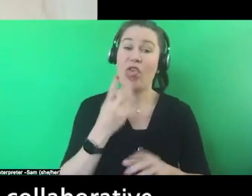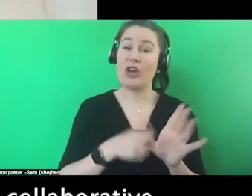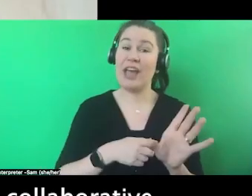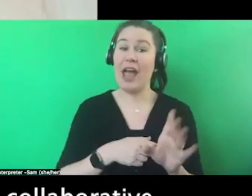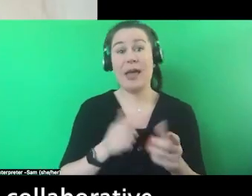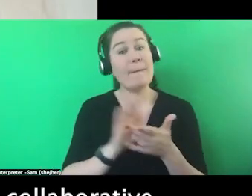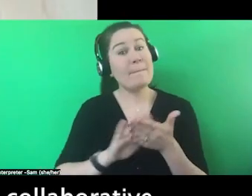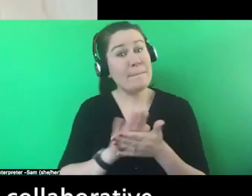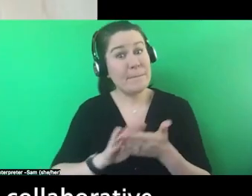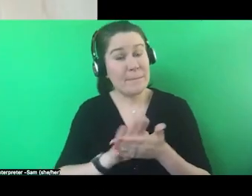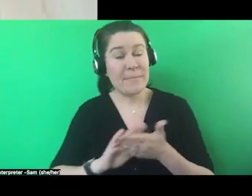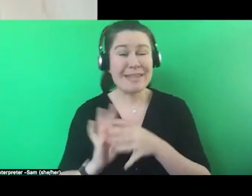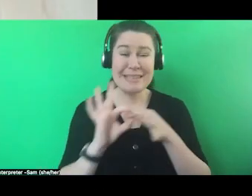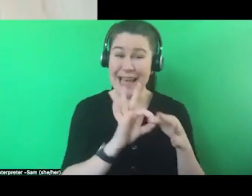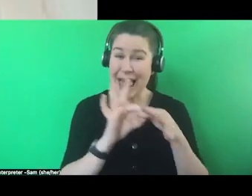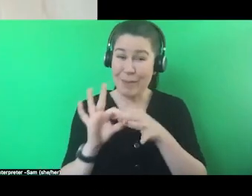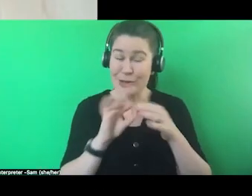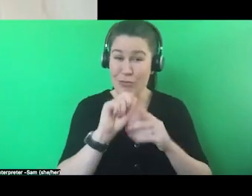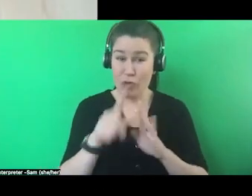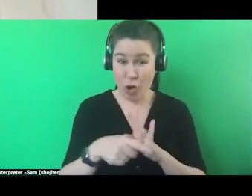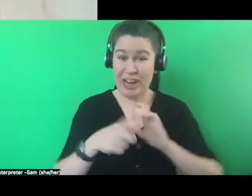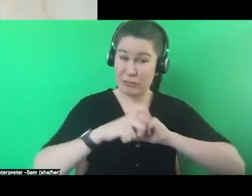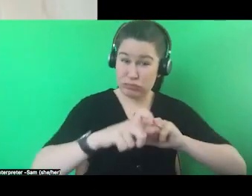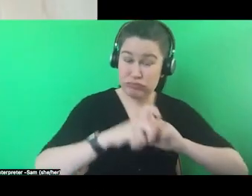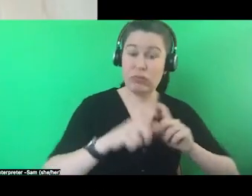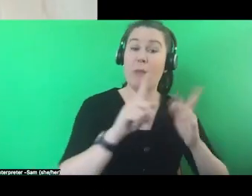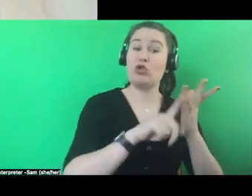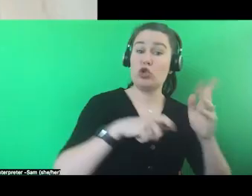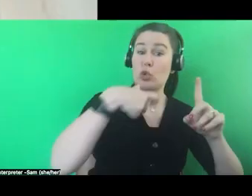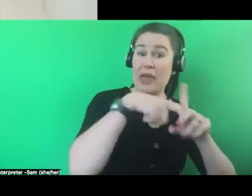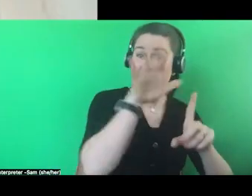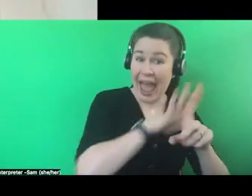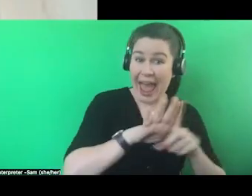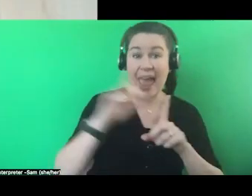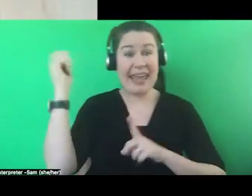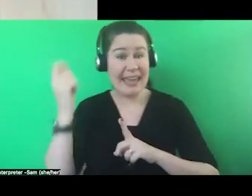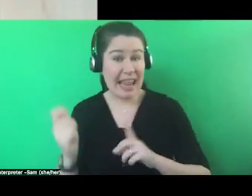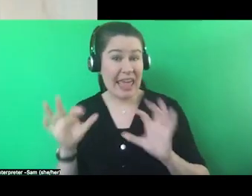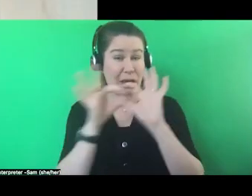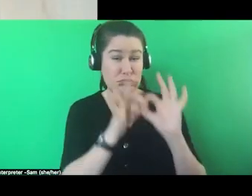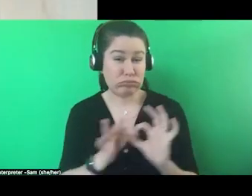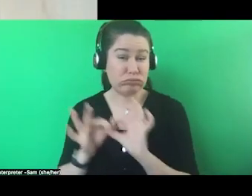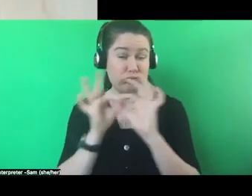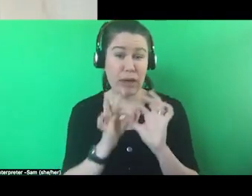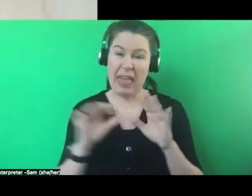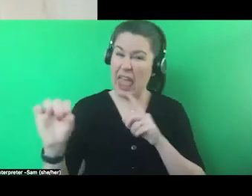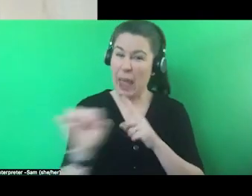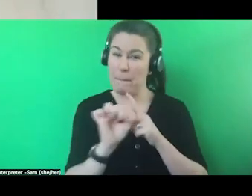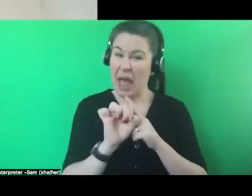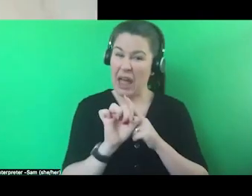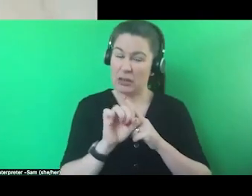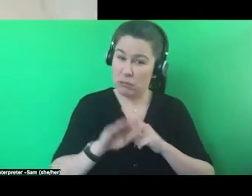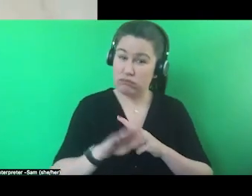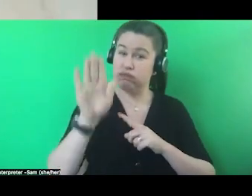supporting these collaborative projects across the UK and Italy and to increase their impact. So we will